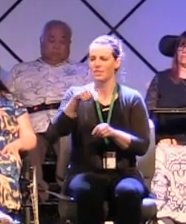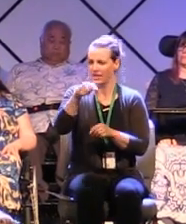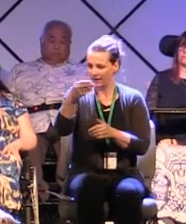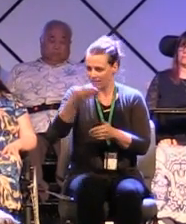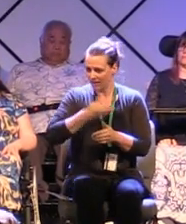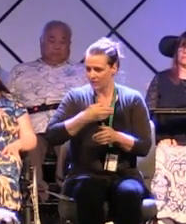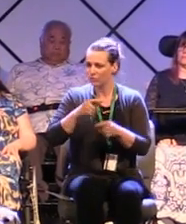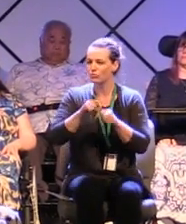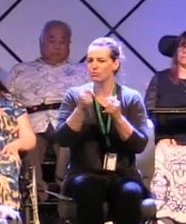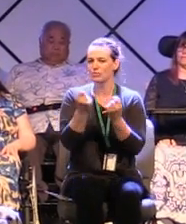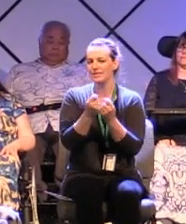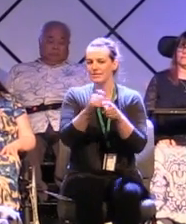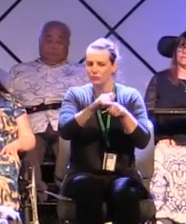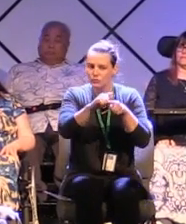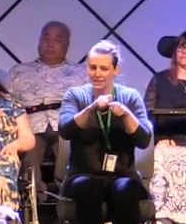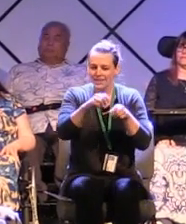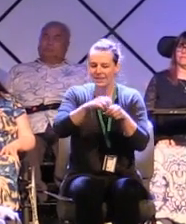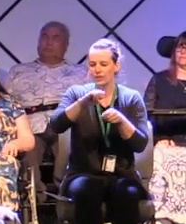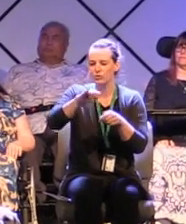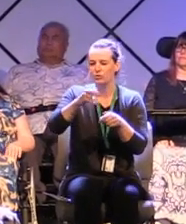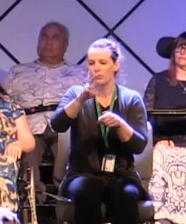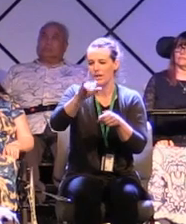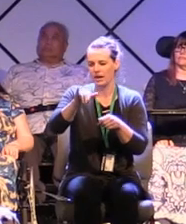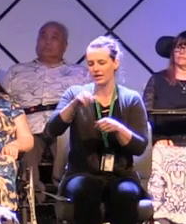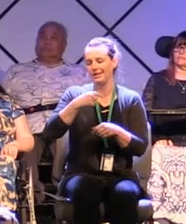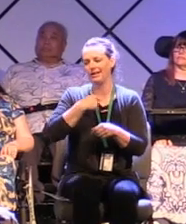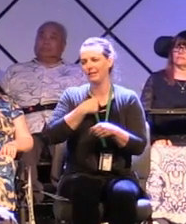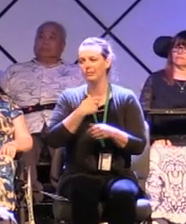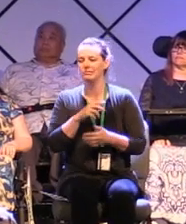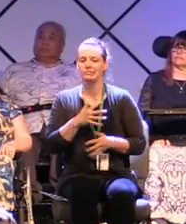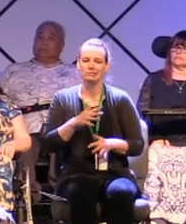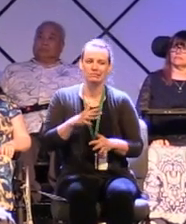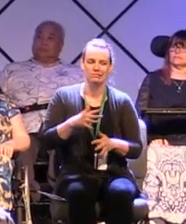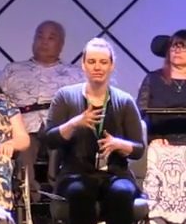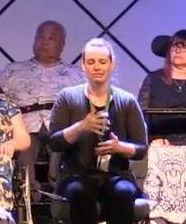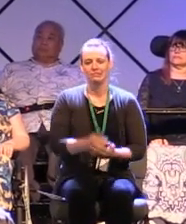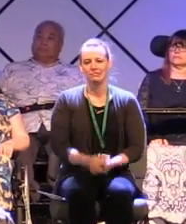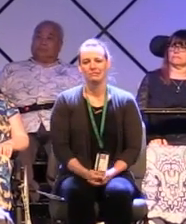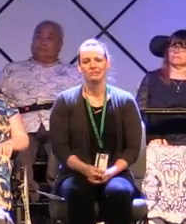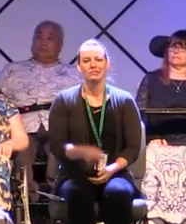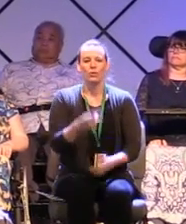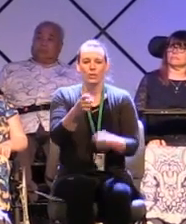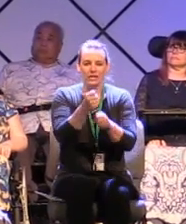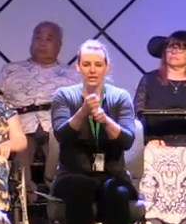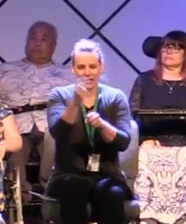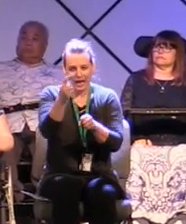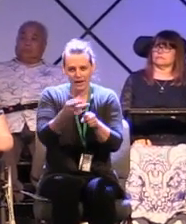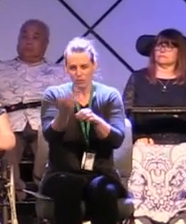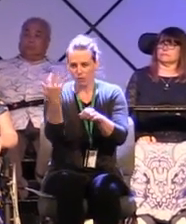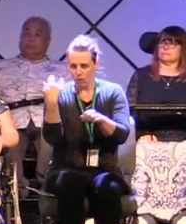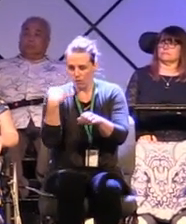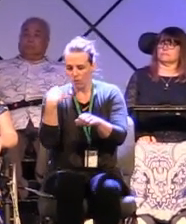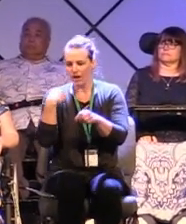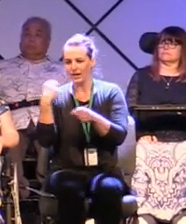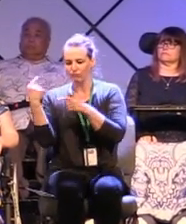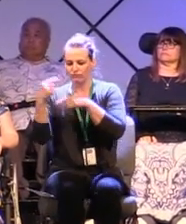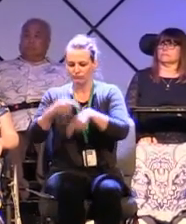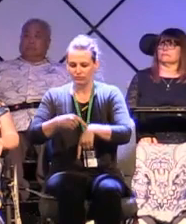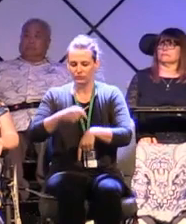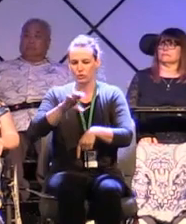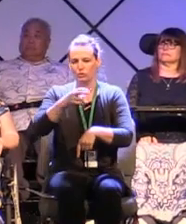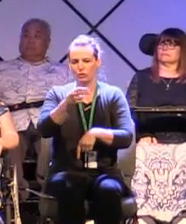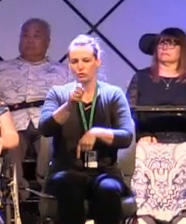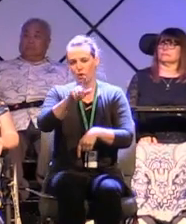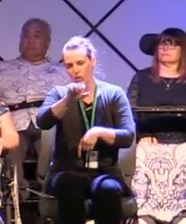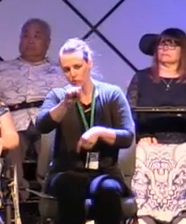to team training in July, I was hesitant. A year and a half ago, when I came to the Charles Schultz